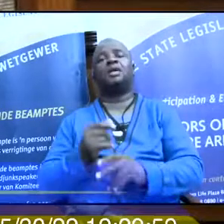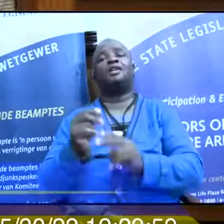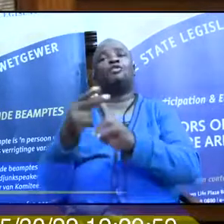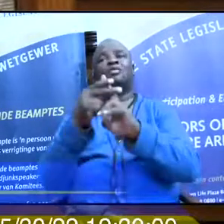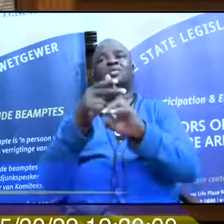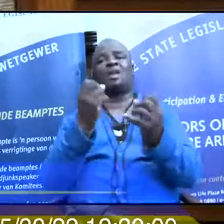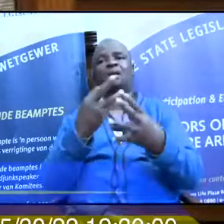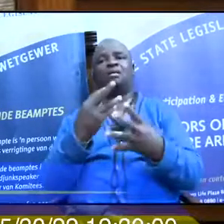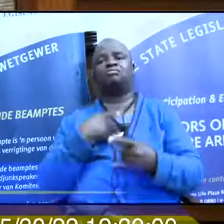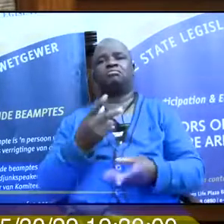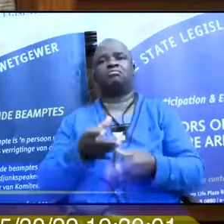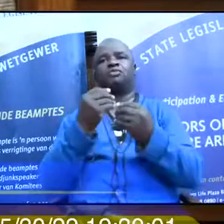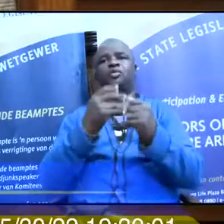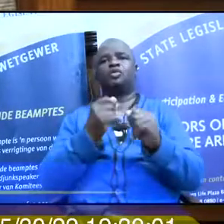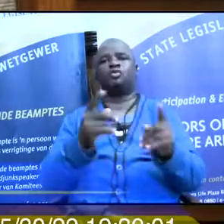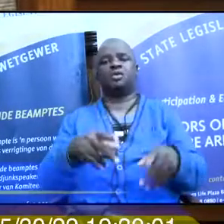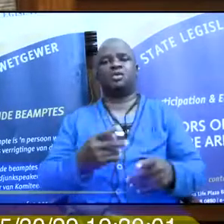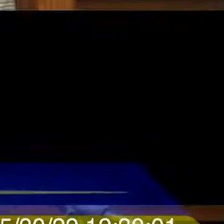federation